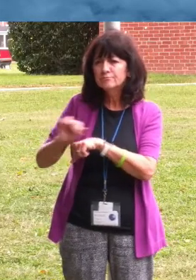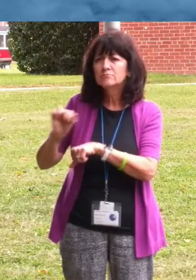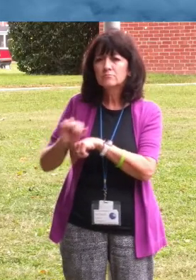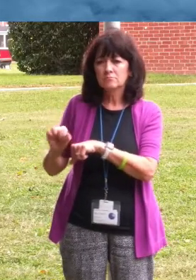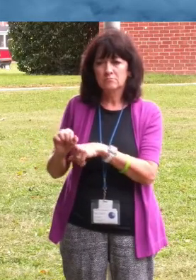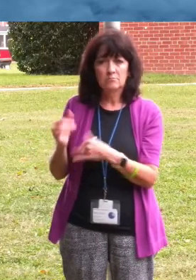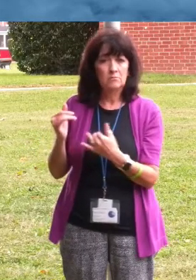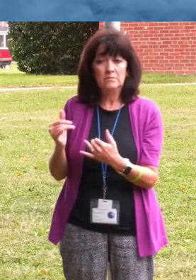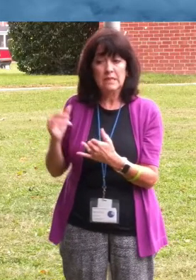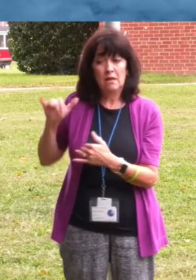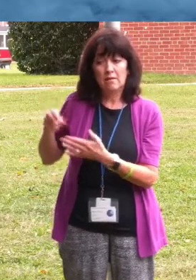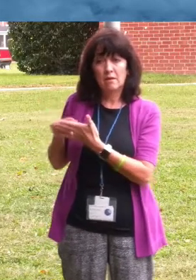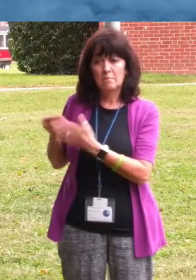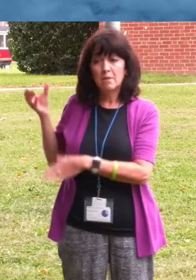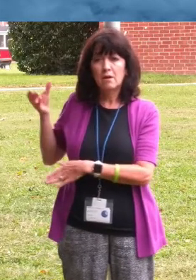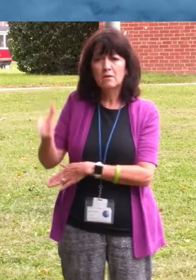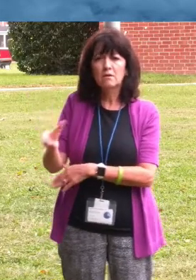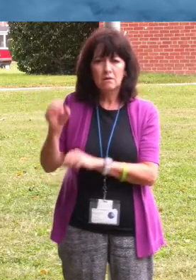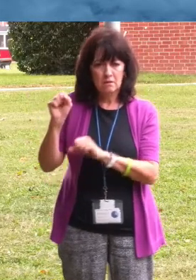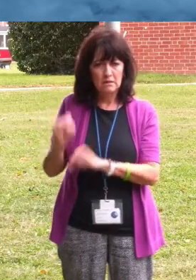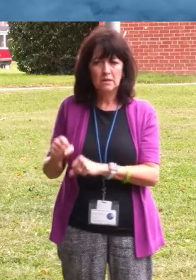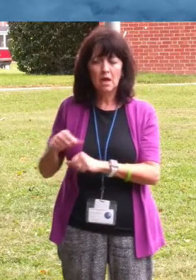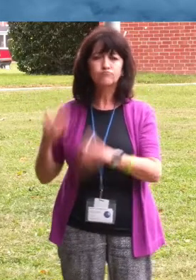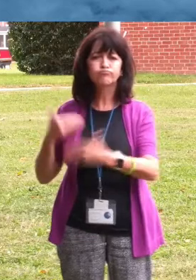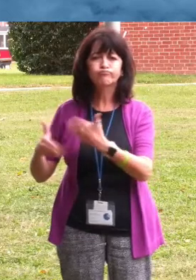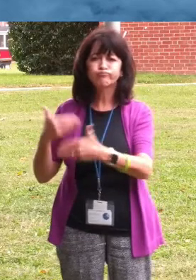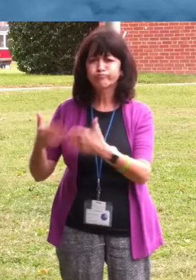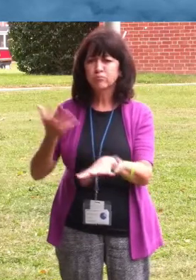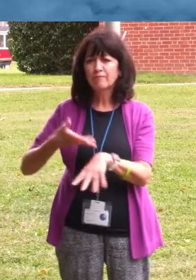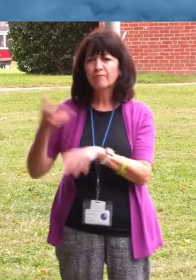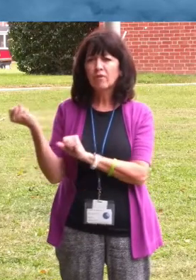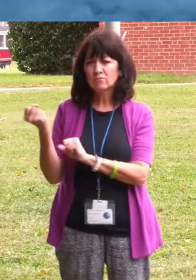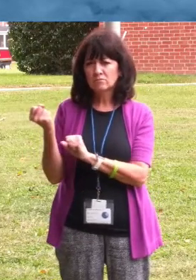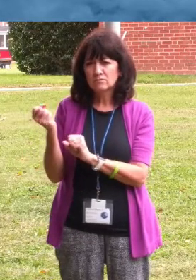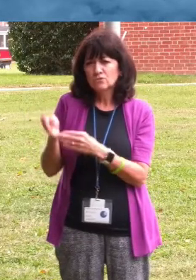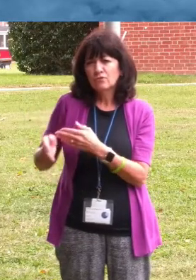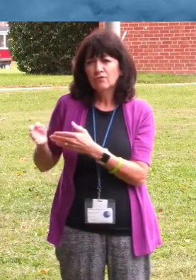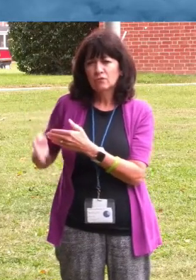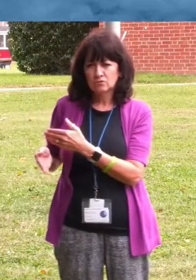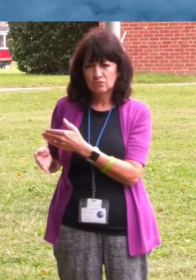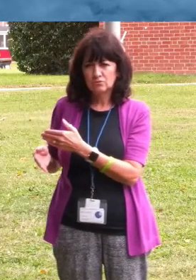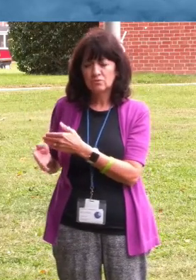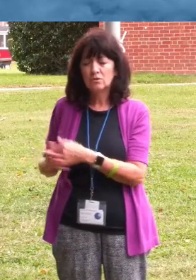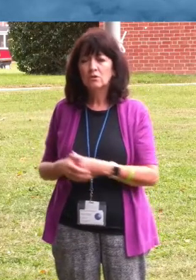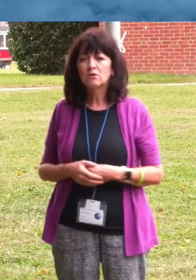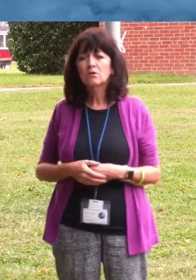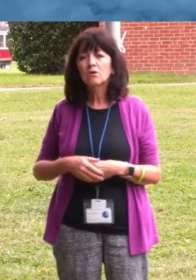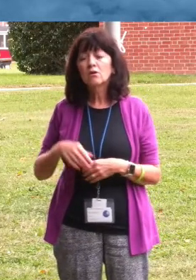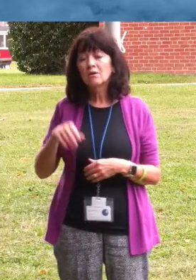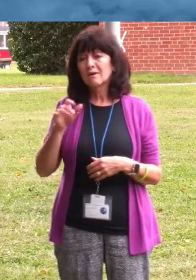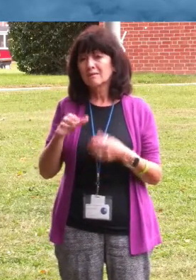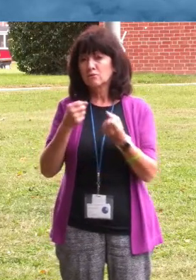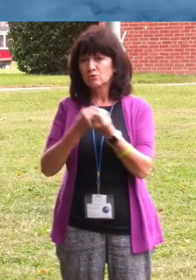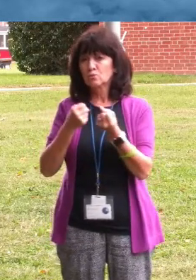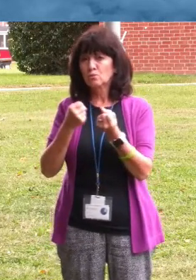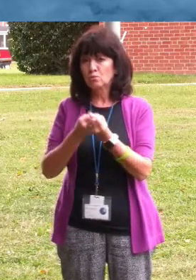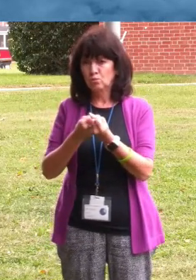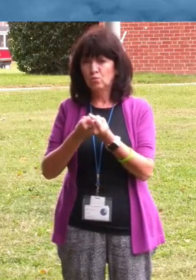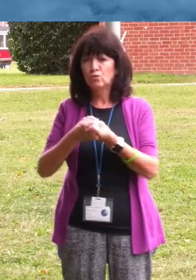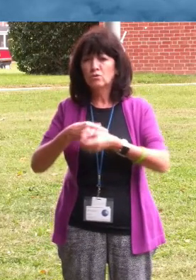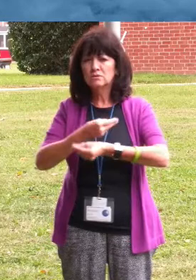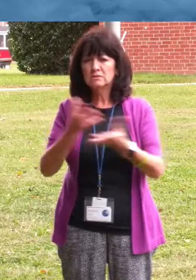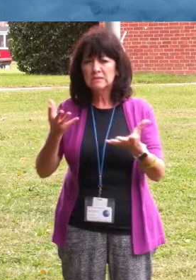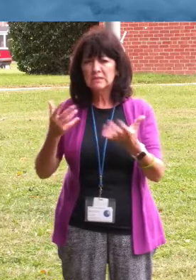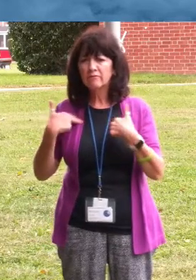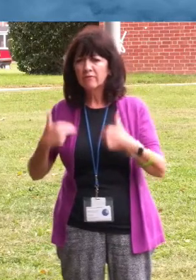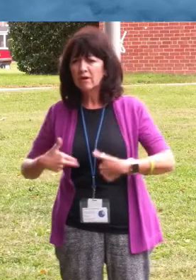5 or 6 years the completion of the housing units there and the supports that are being made available in healthcare and